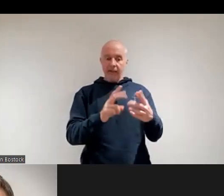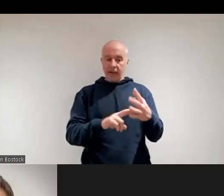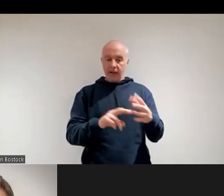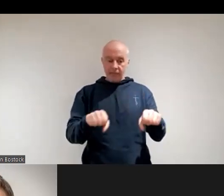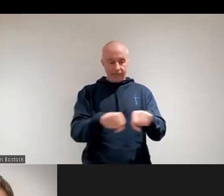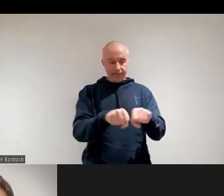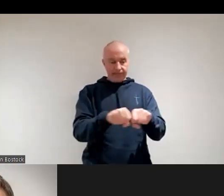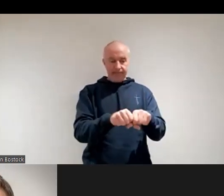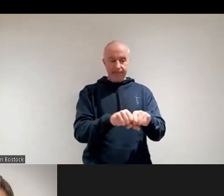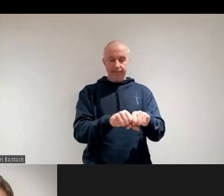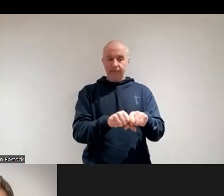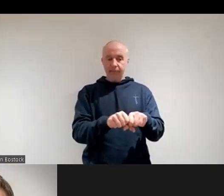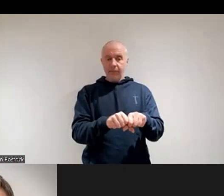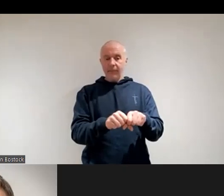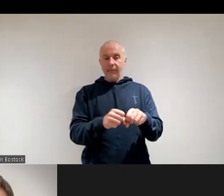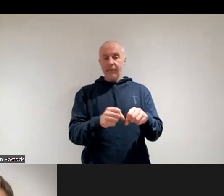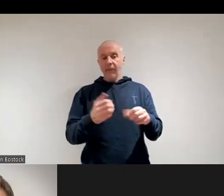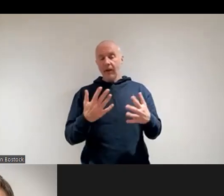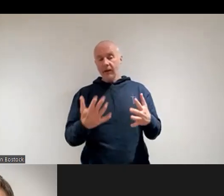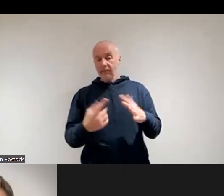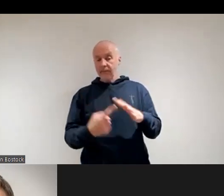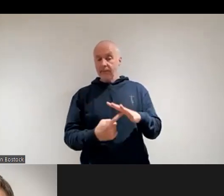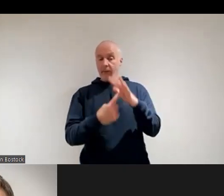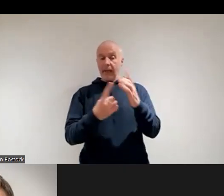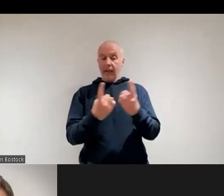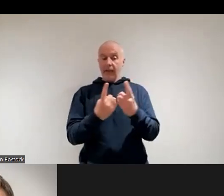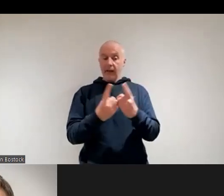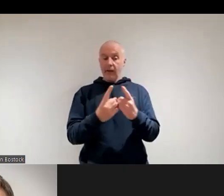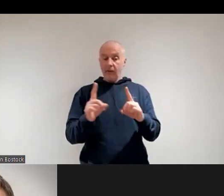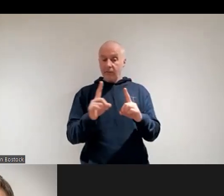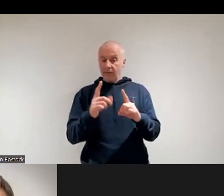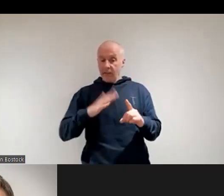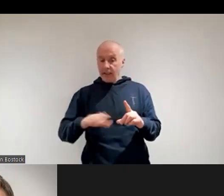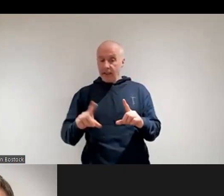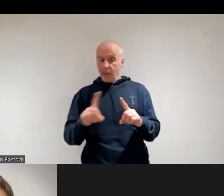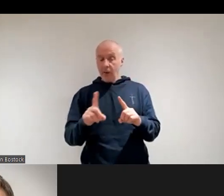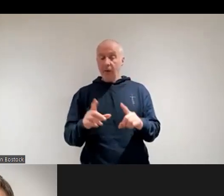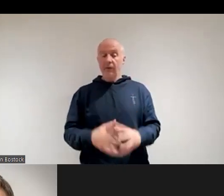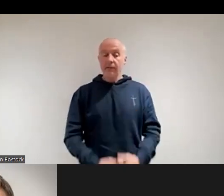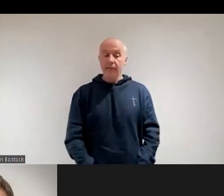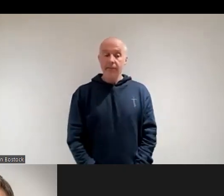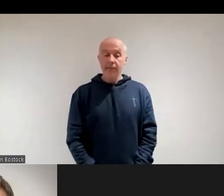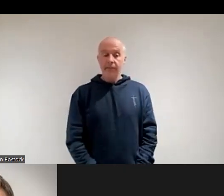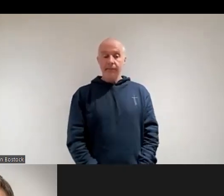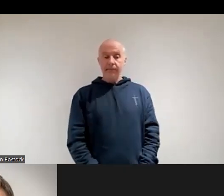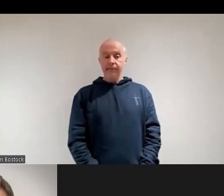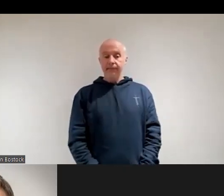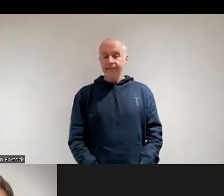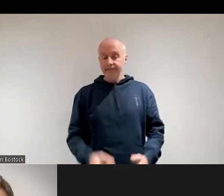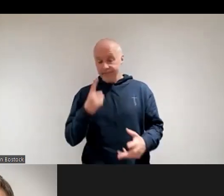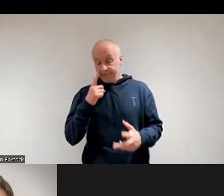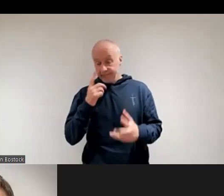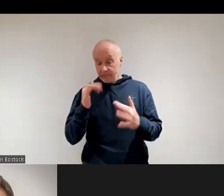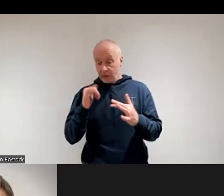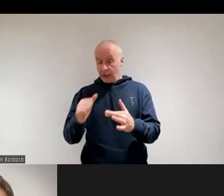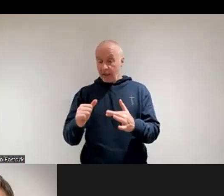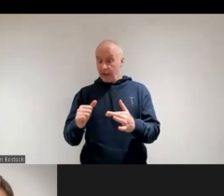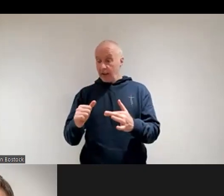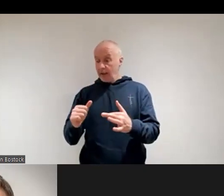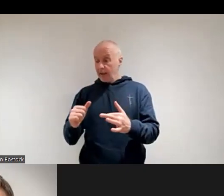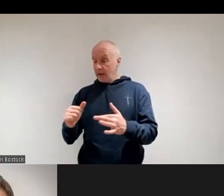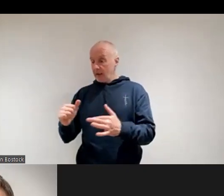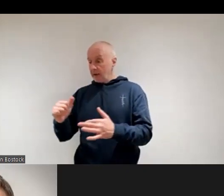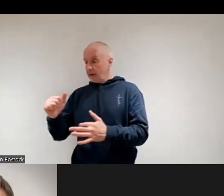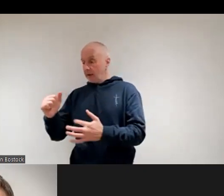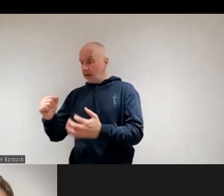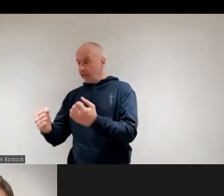So the main thing that is needed is to make sure that the device, the power electronics device used in